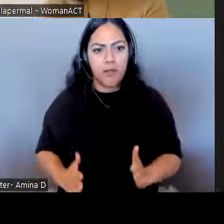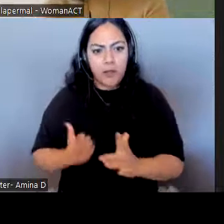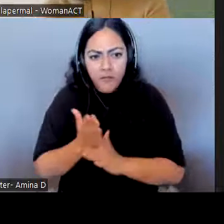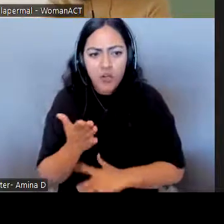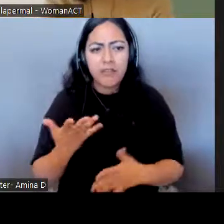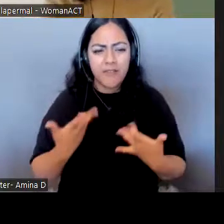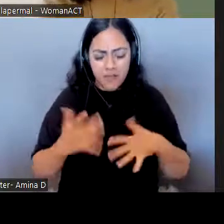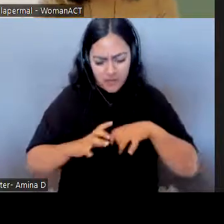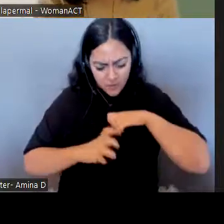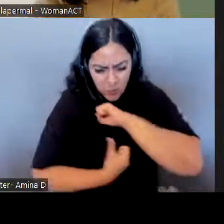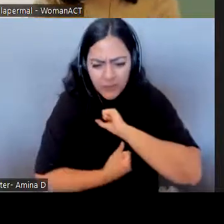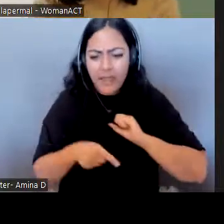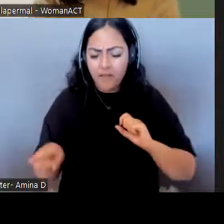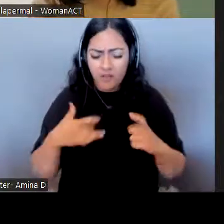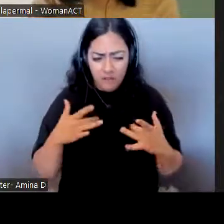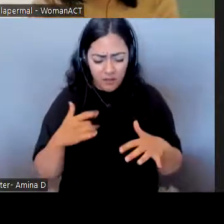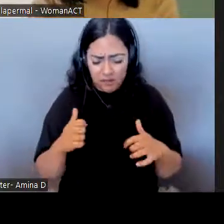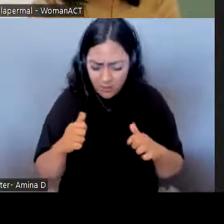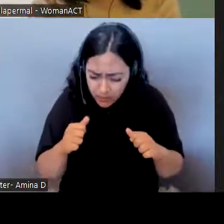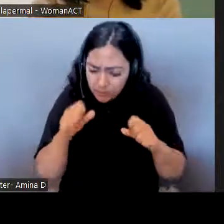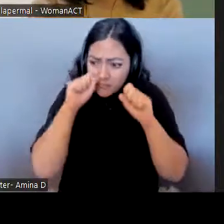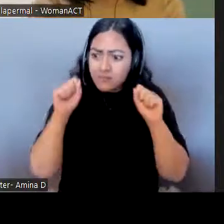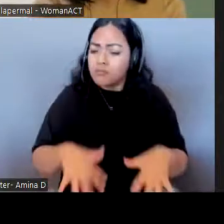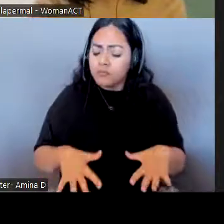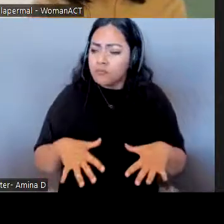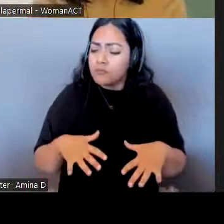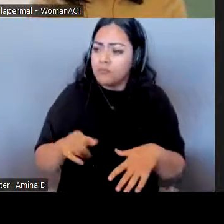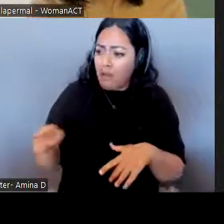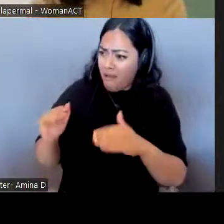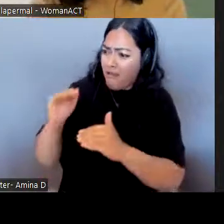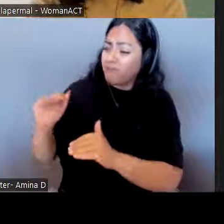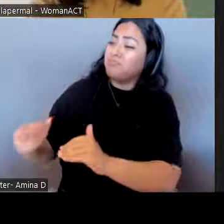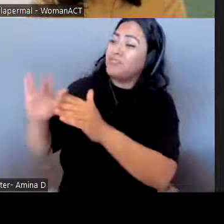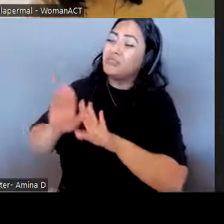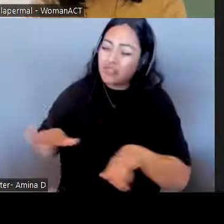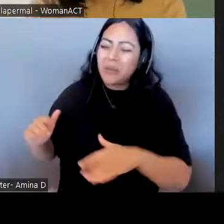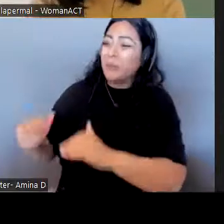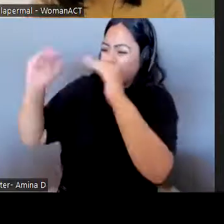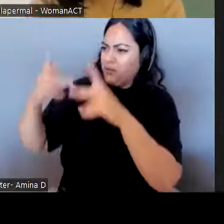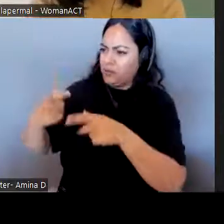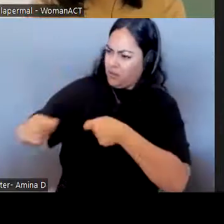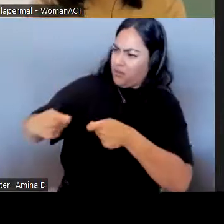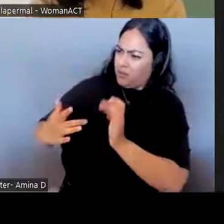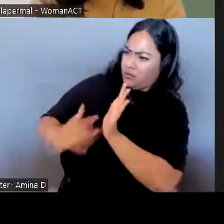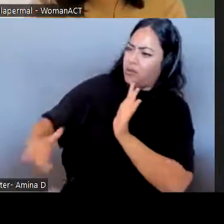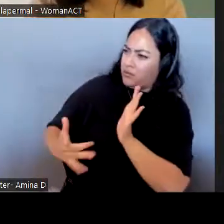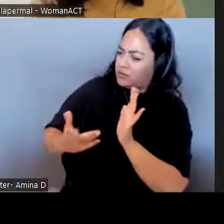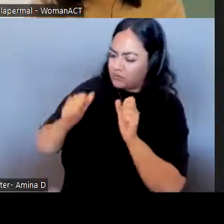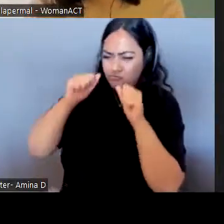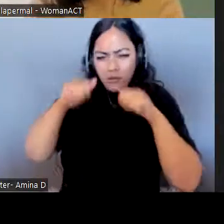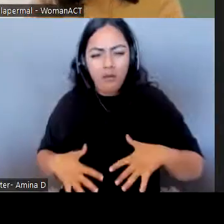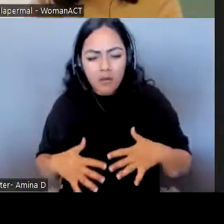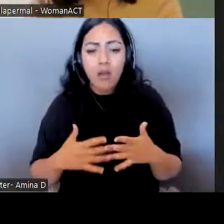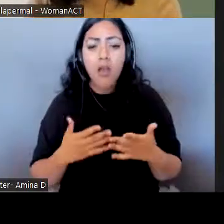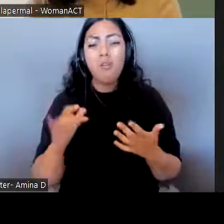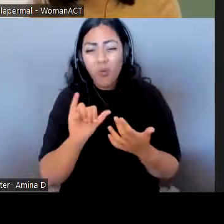grief and disbelief about their adult children's behavior particularly. It also created barriers to addressing economic abuse, as they didn't want any